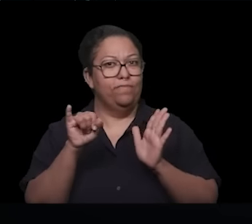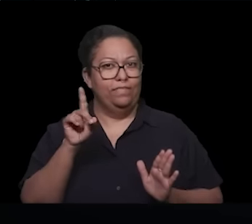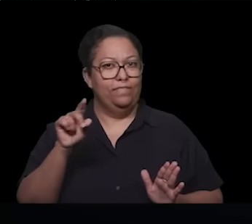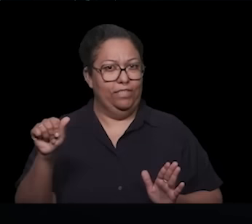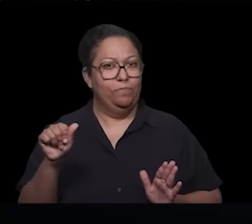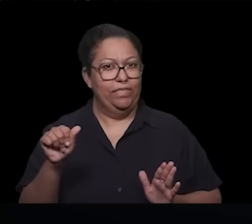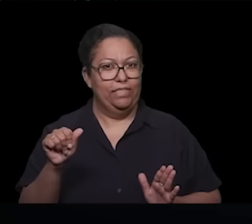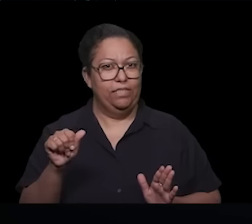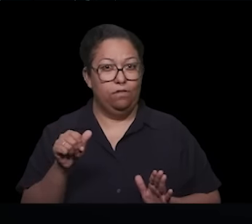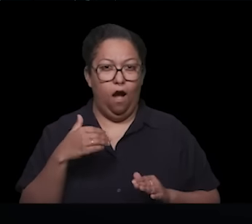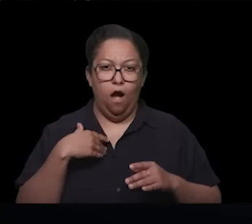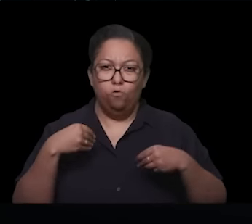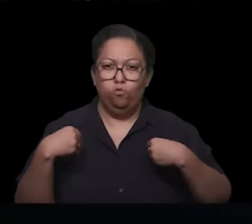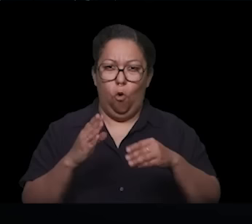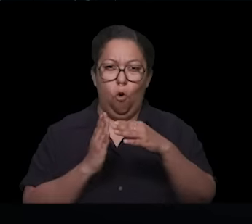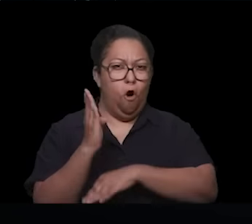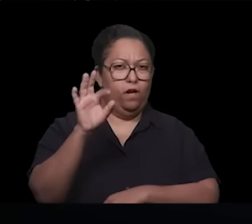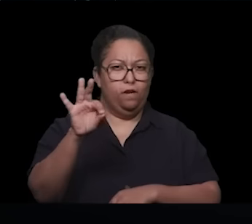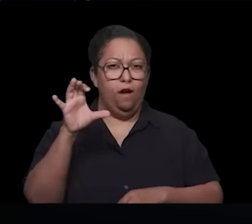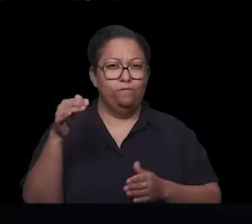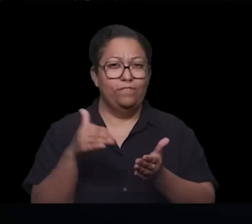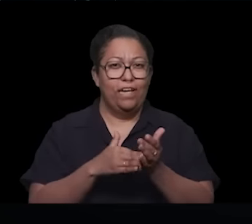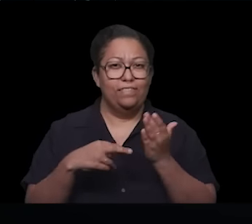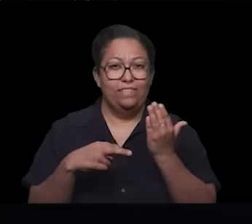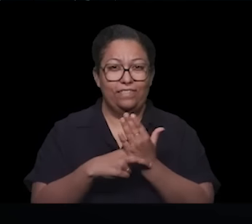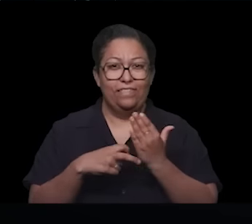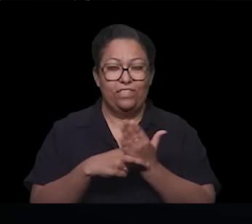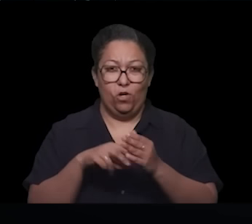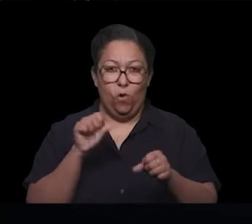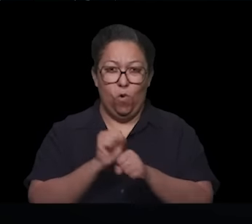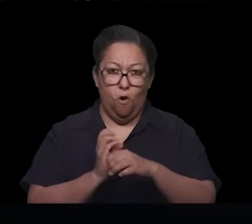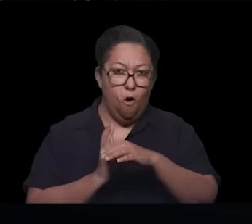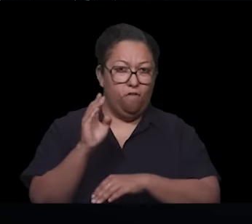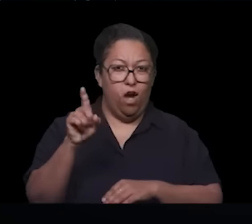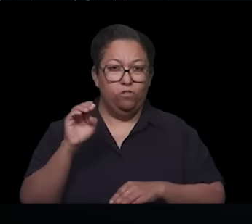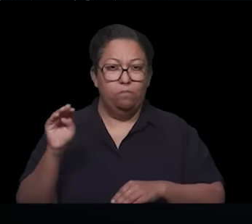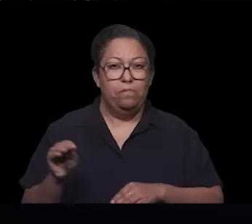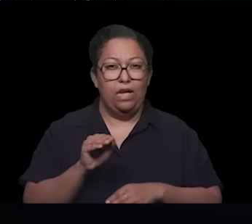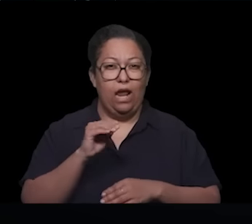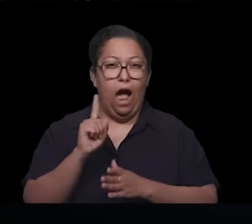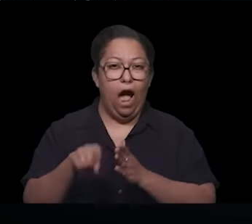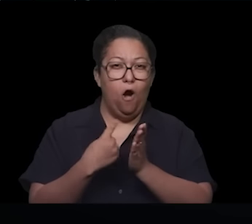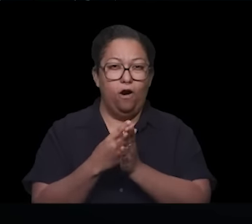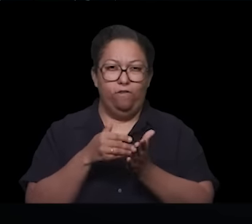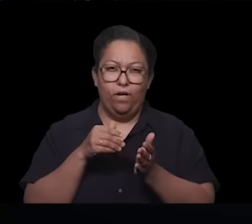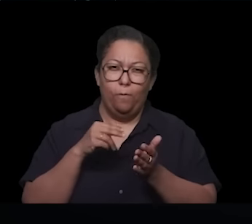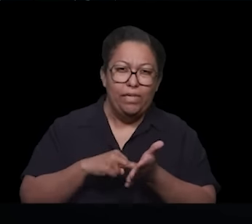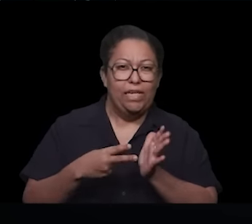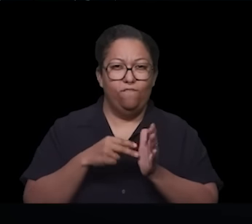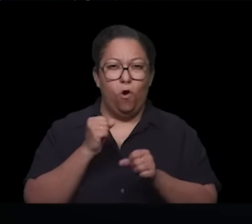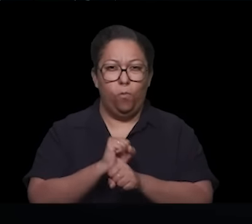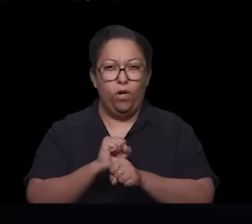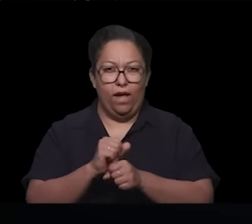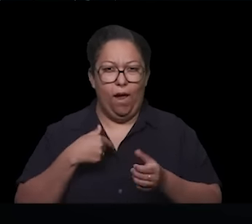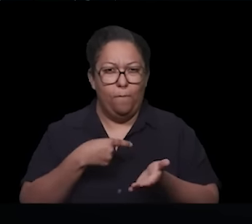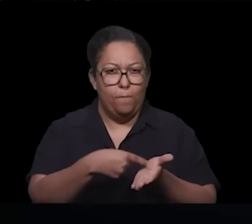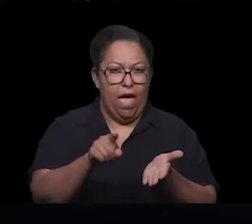us self-identify with a disability. We've sold over 900,000 tickets, worked over 1 million hours of meaningful